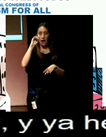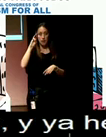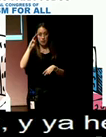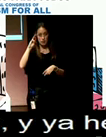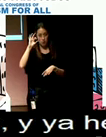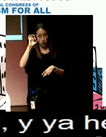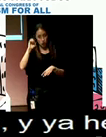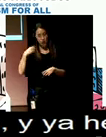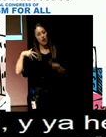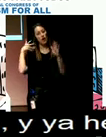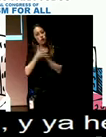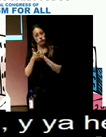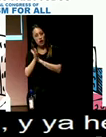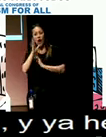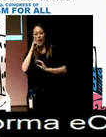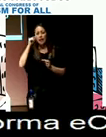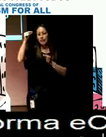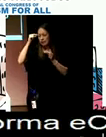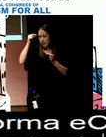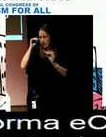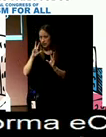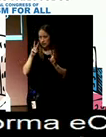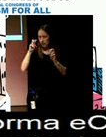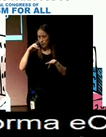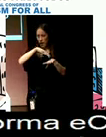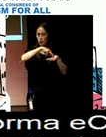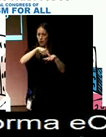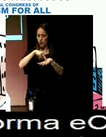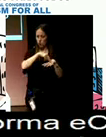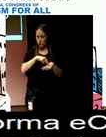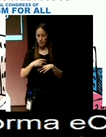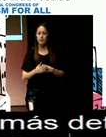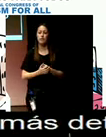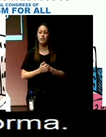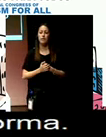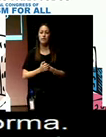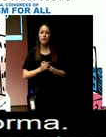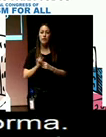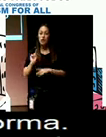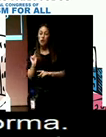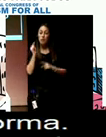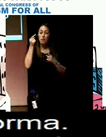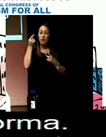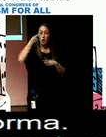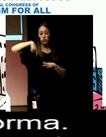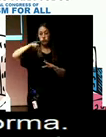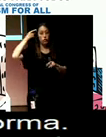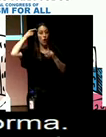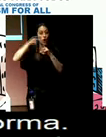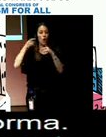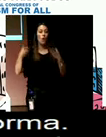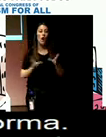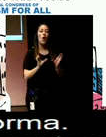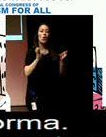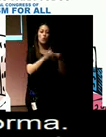itself. First of all, the platform aims at supporting organizations, groups, or any operator that